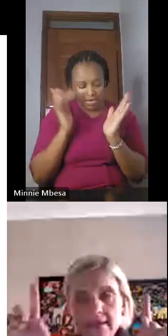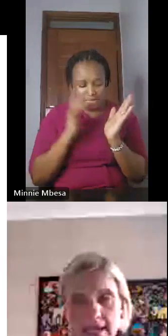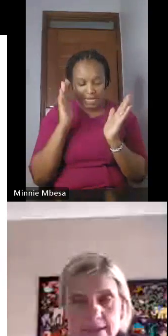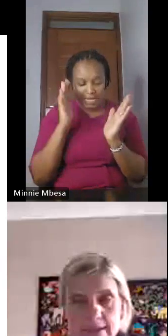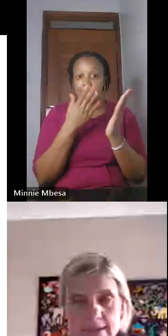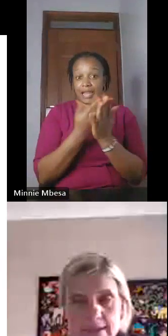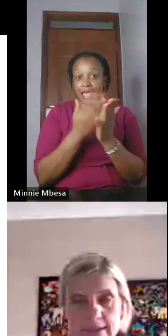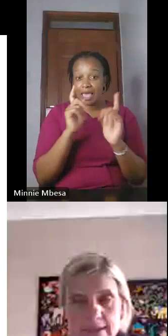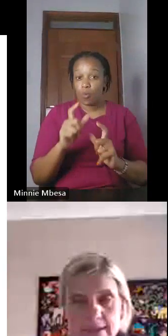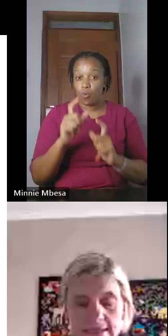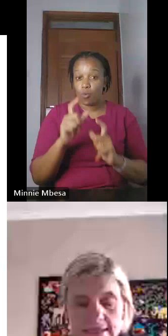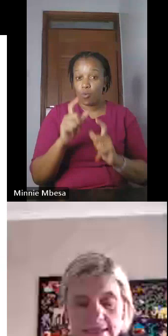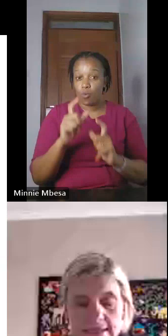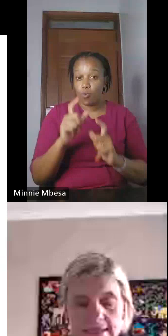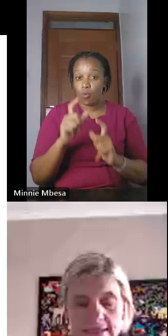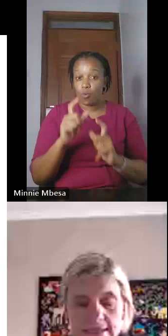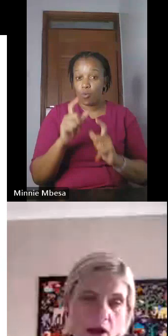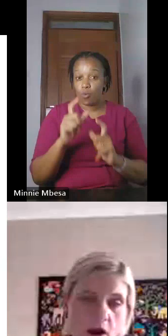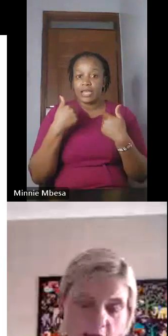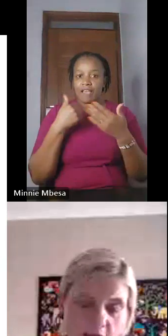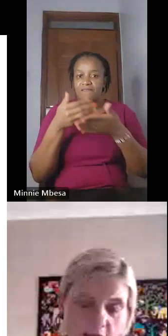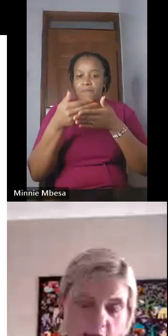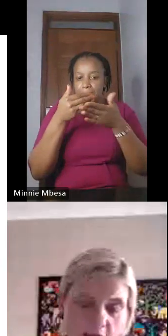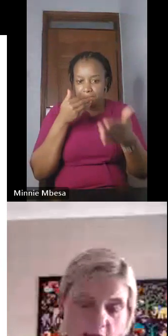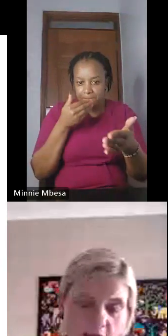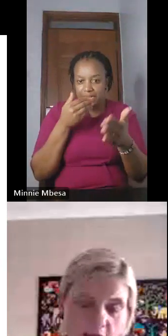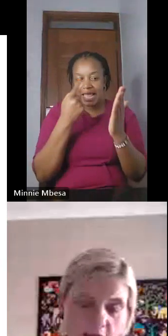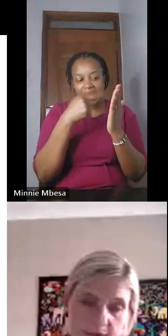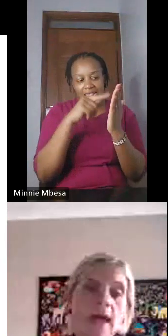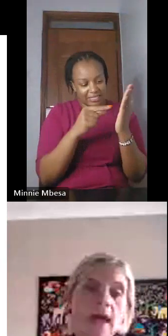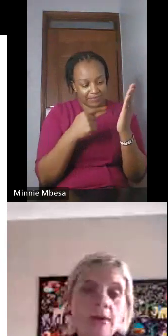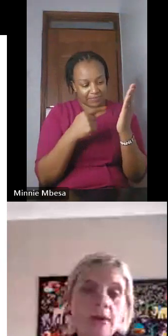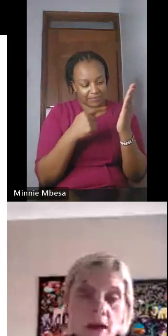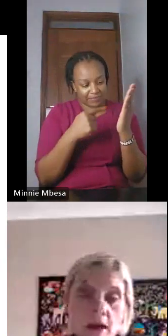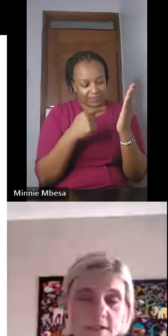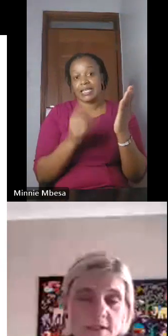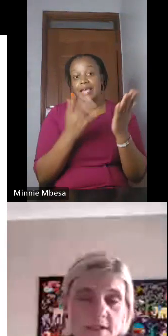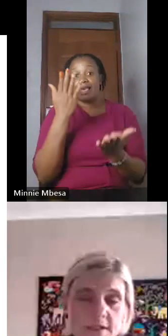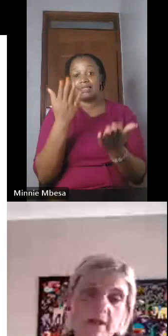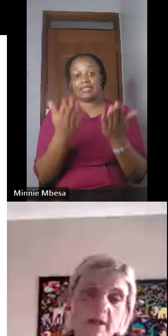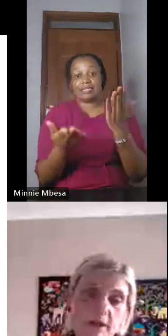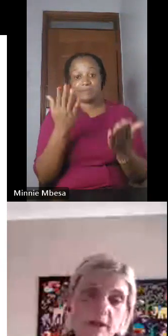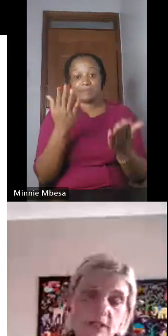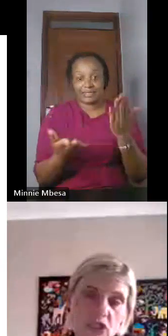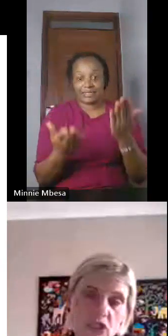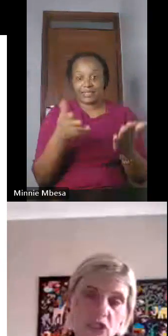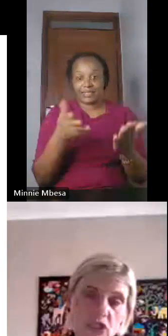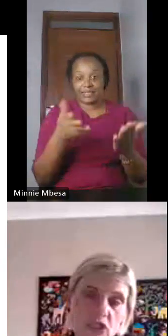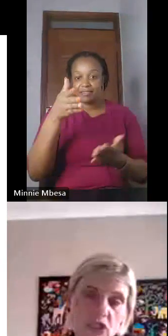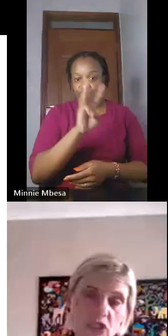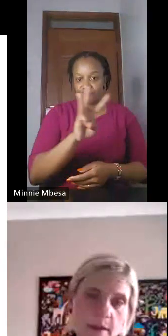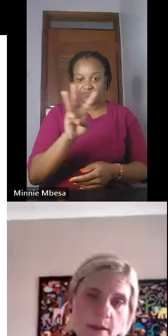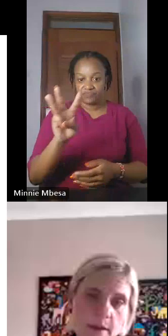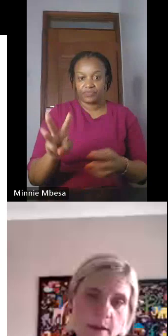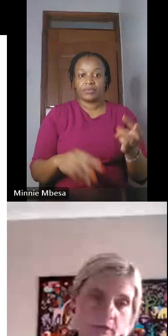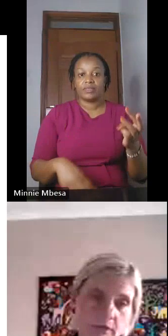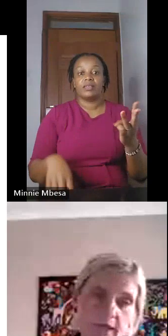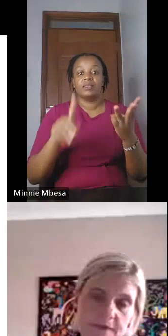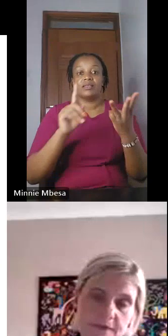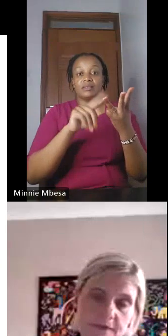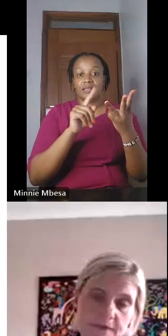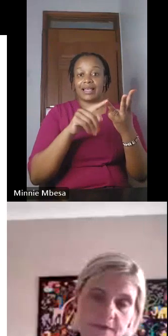will be a little pre-eligibility assessment on the website. and answer the questions truthfully